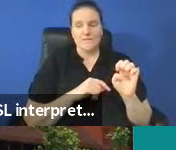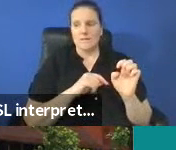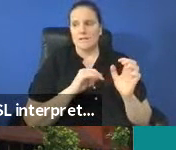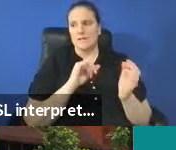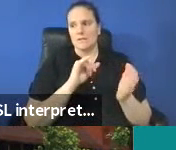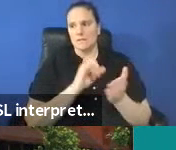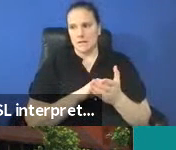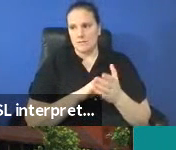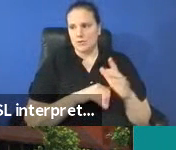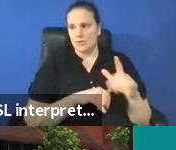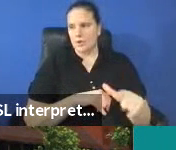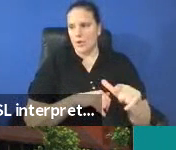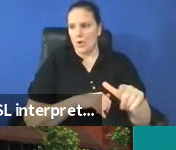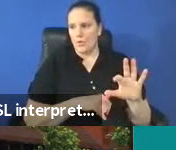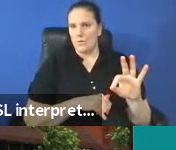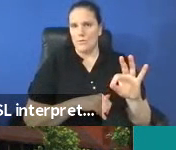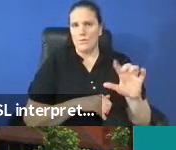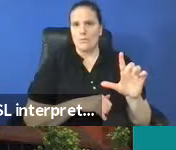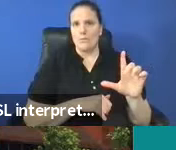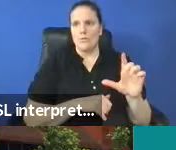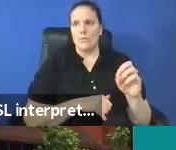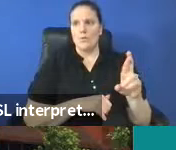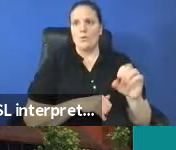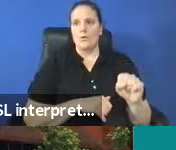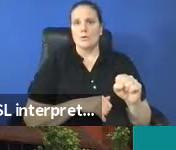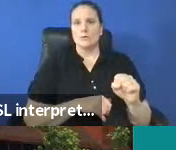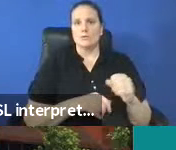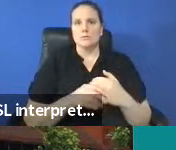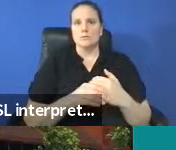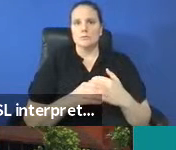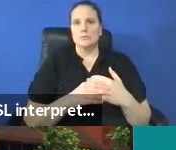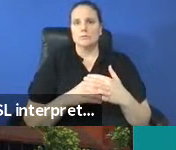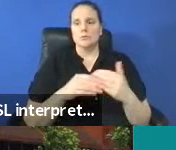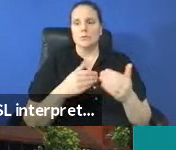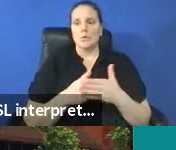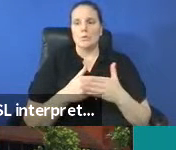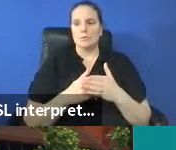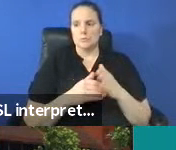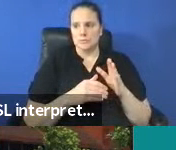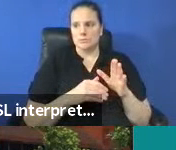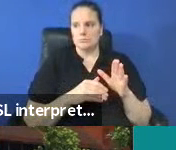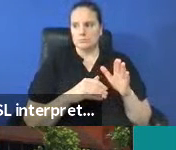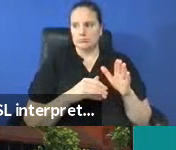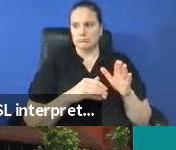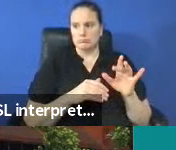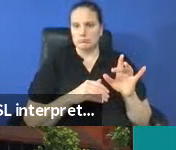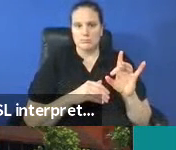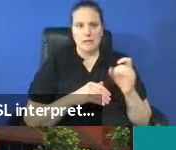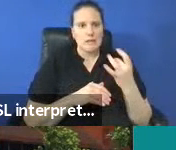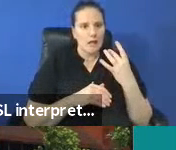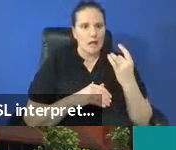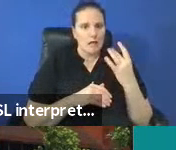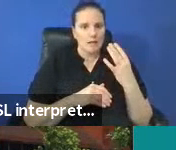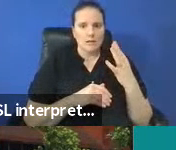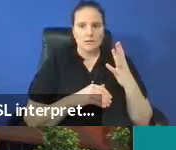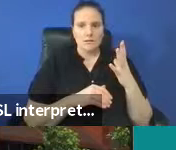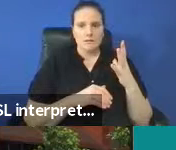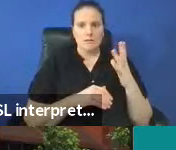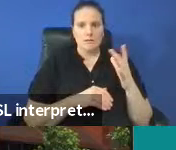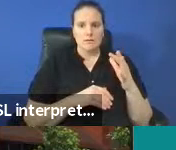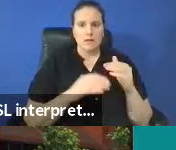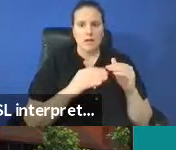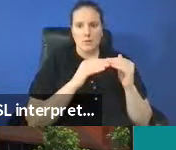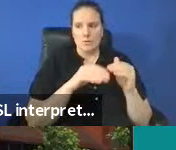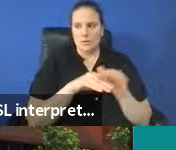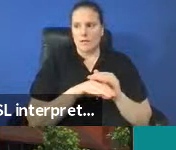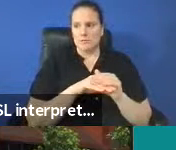Low floors and, low floors for near level boarding and alighting. Again, that's about equitable